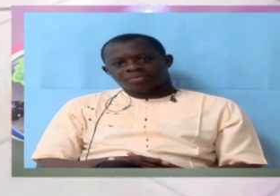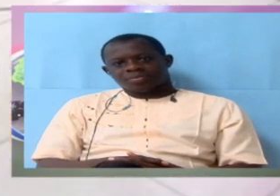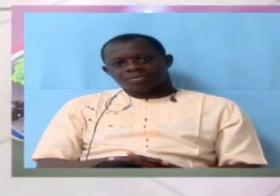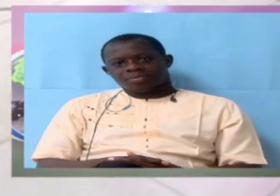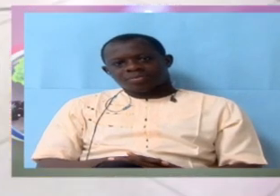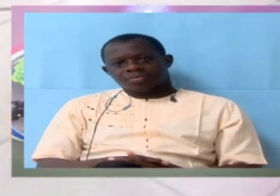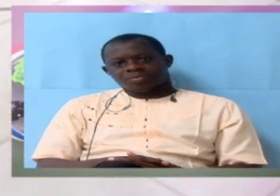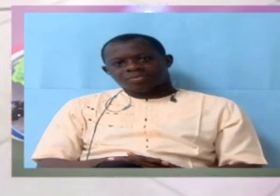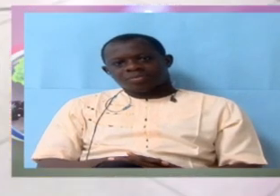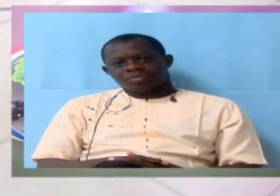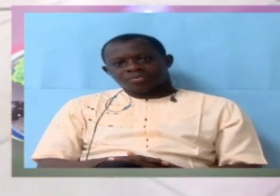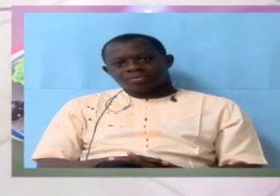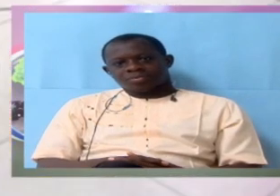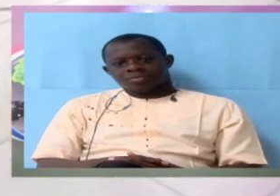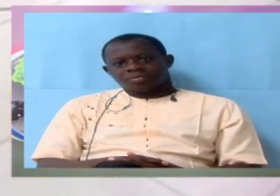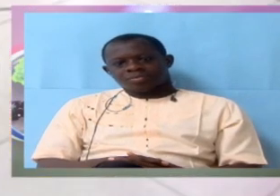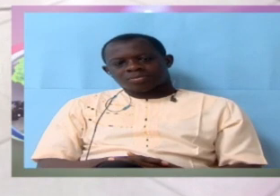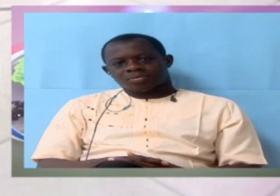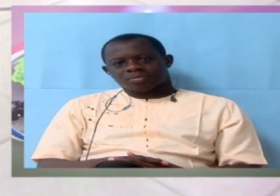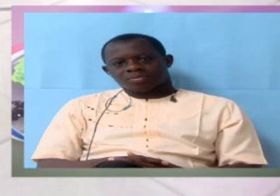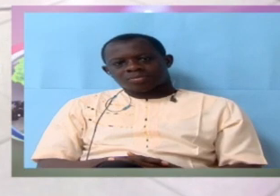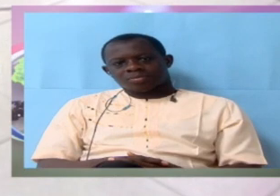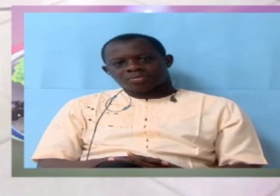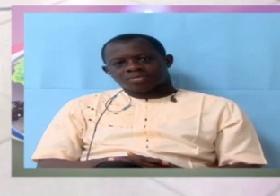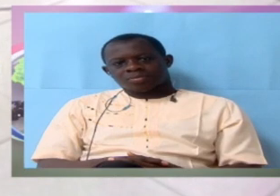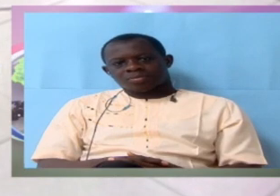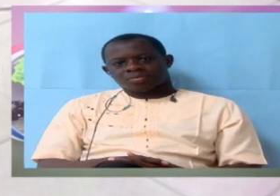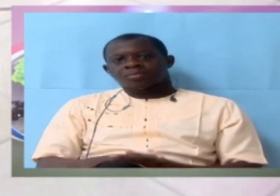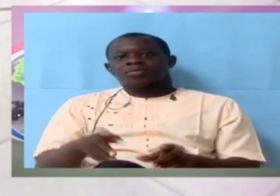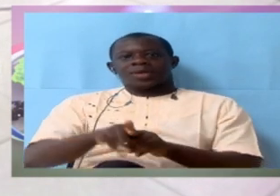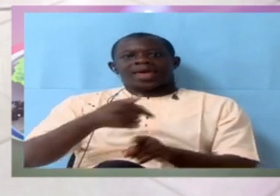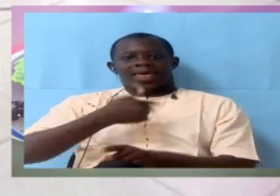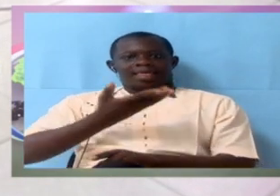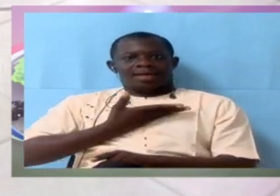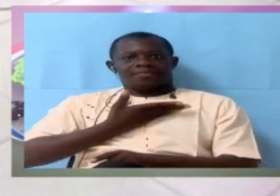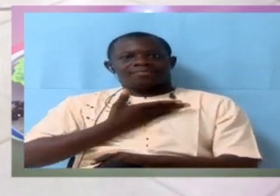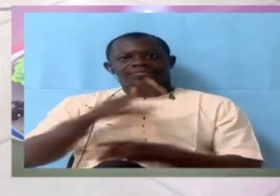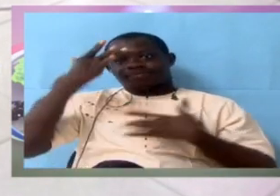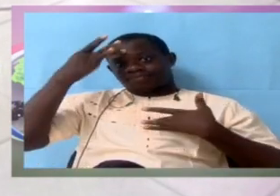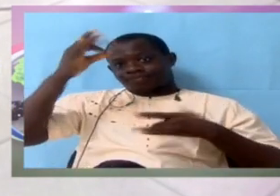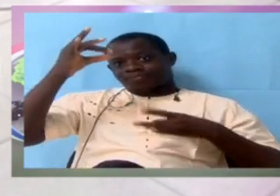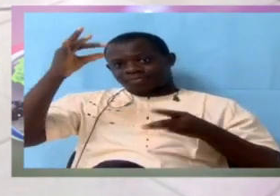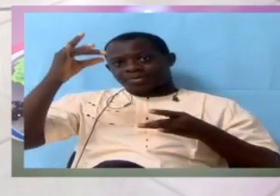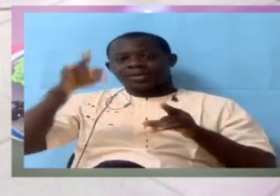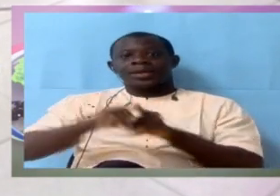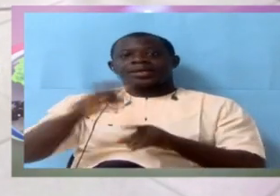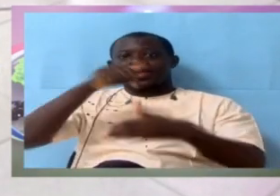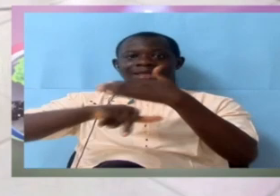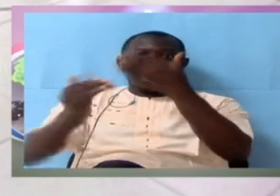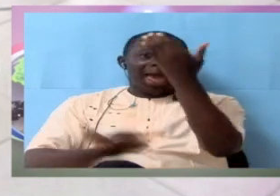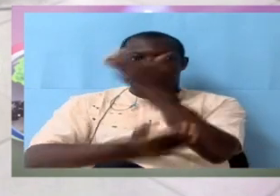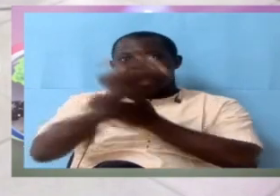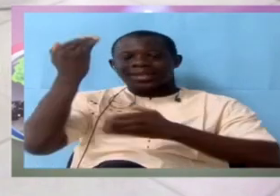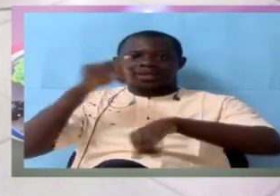sasa nina ngaso junale. I got this illness in at an earlier